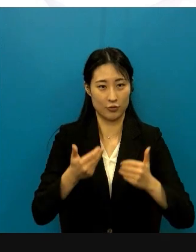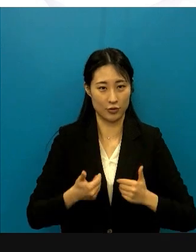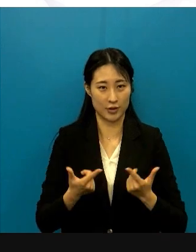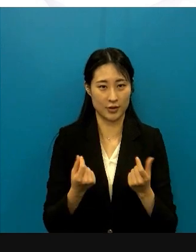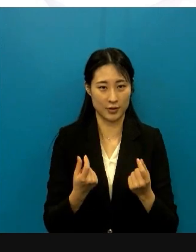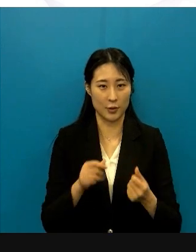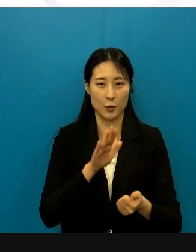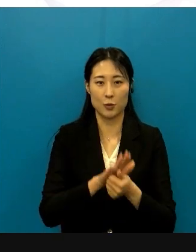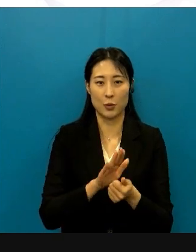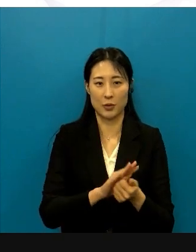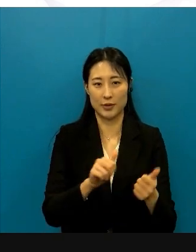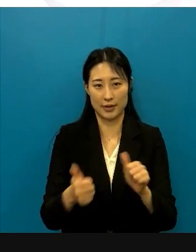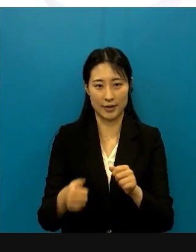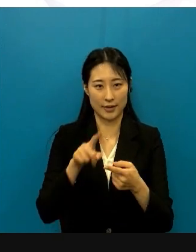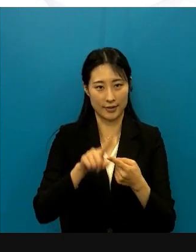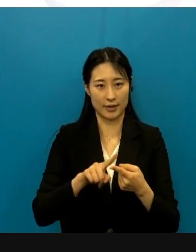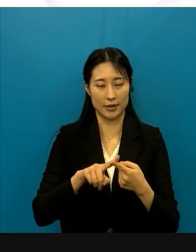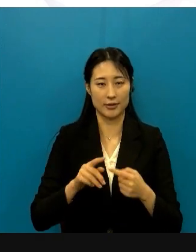suicide.